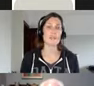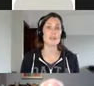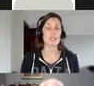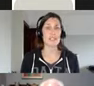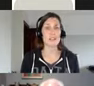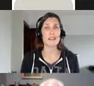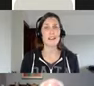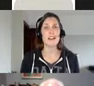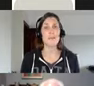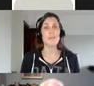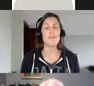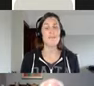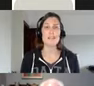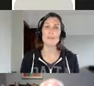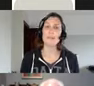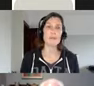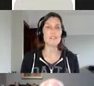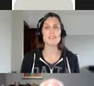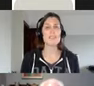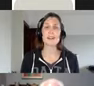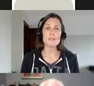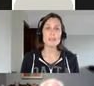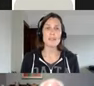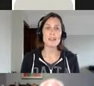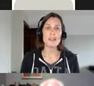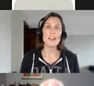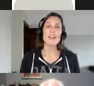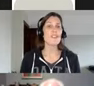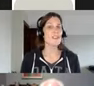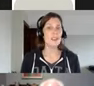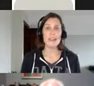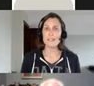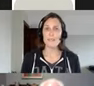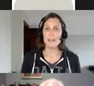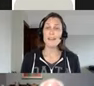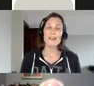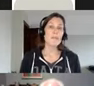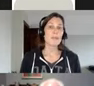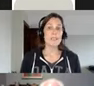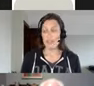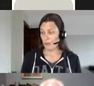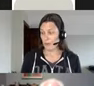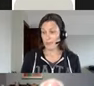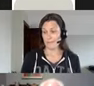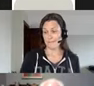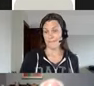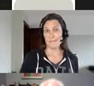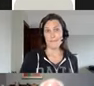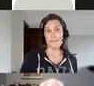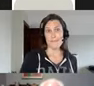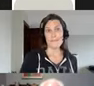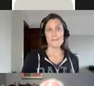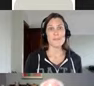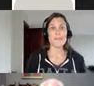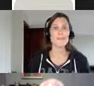racial distributions. That's my public service announcement for today. You're never going to get that right. Please don't go there.